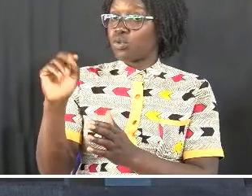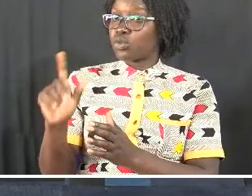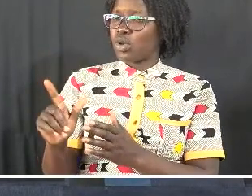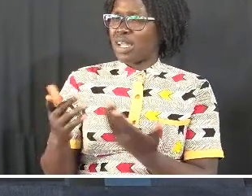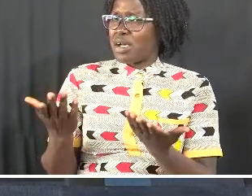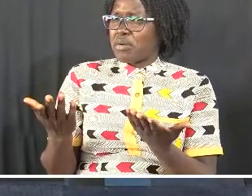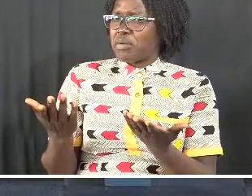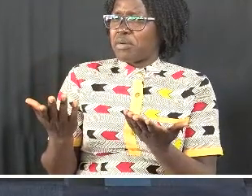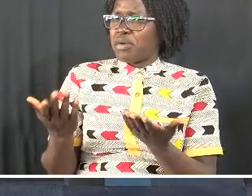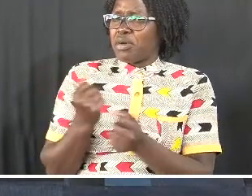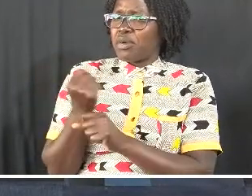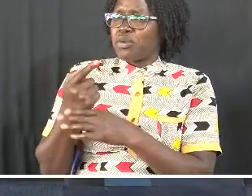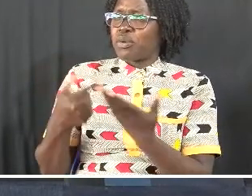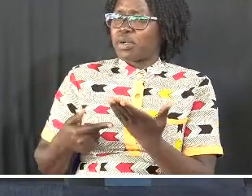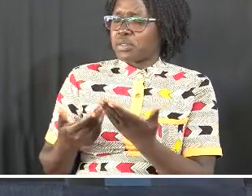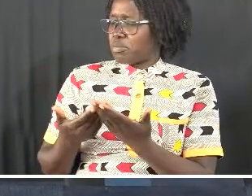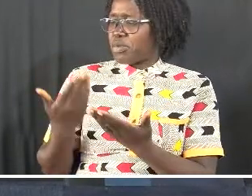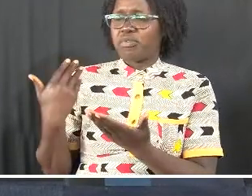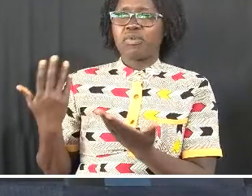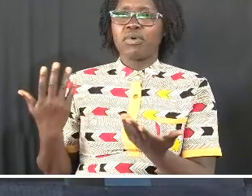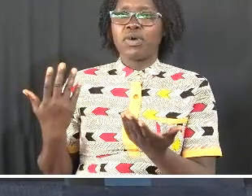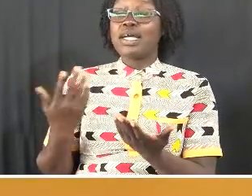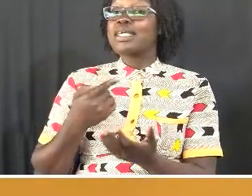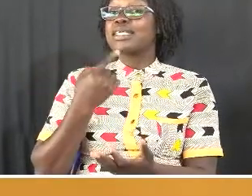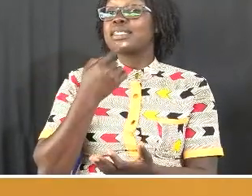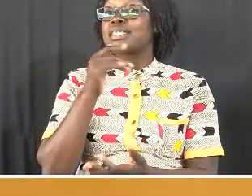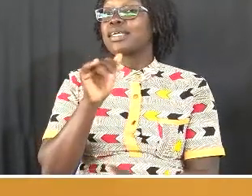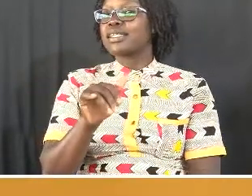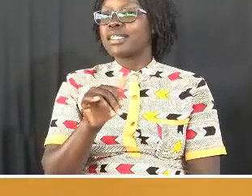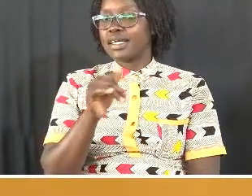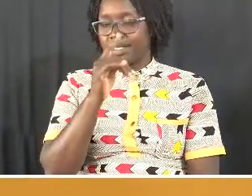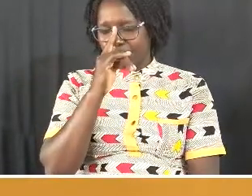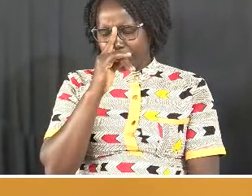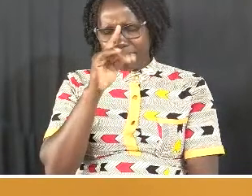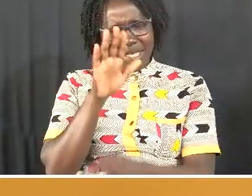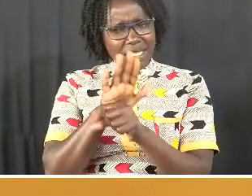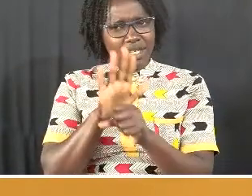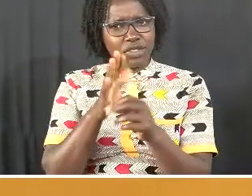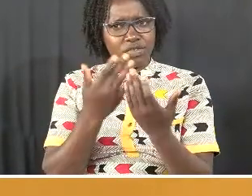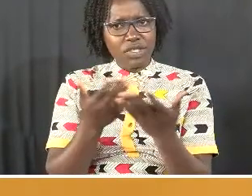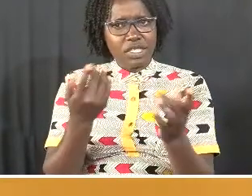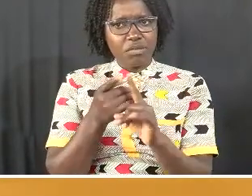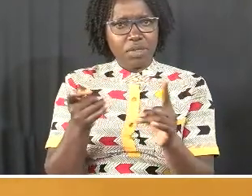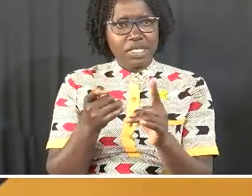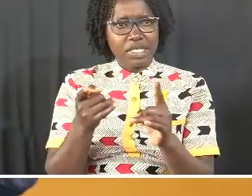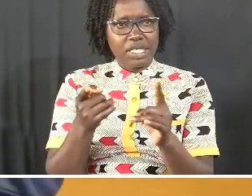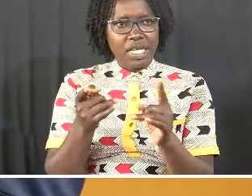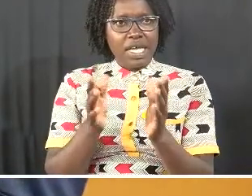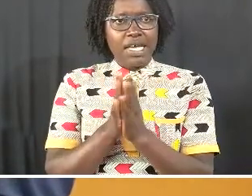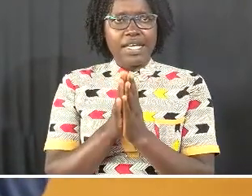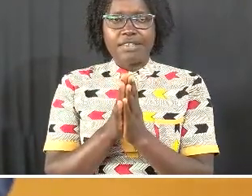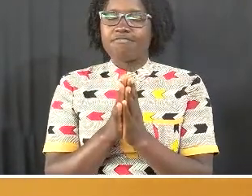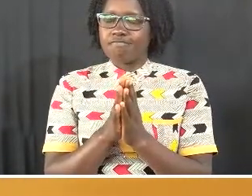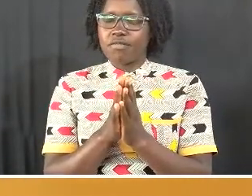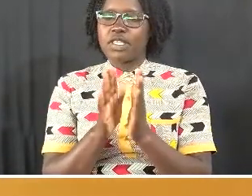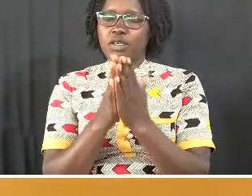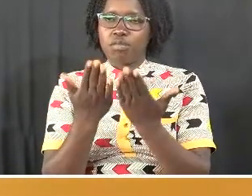he doing? He has said a lot of things, but I want to go to the book of